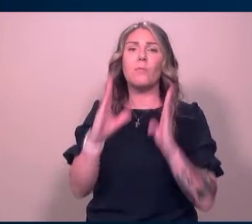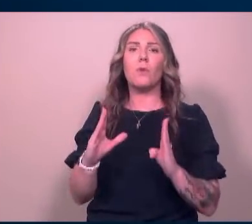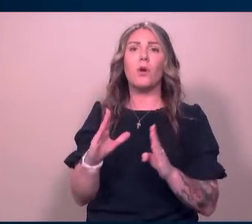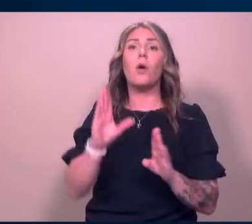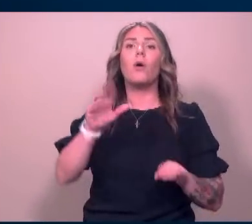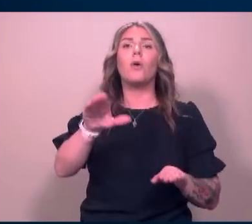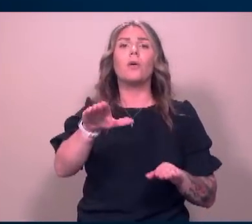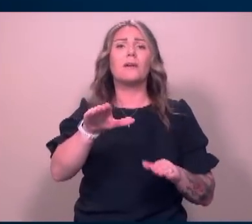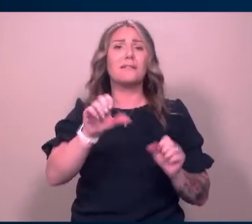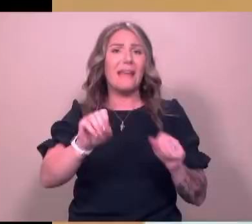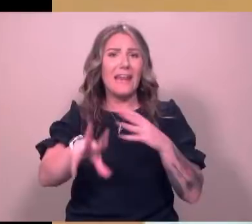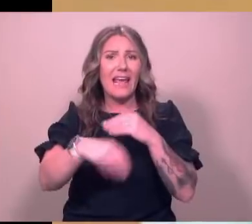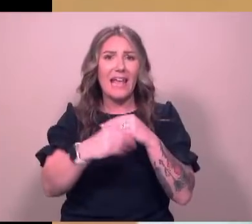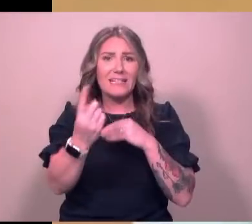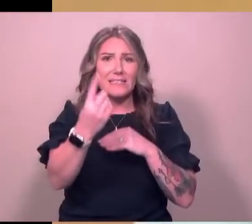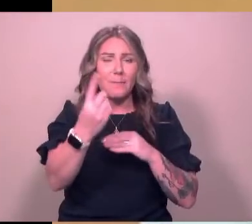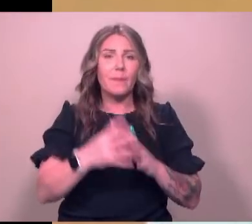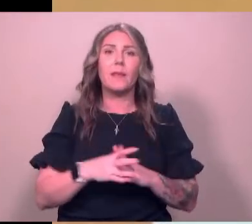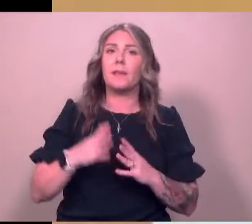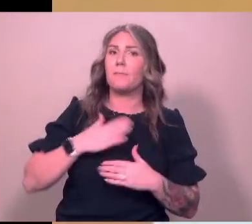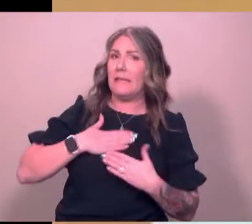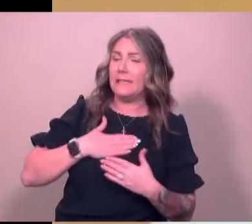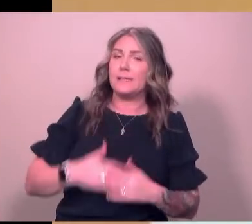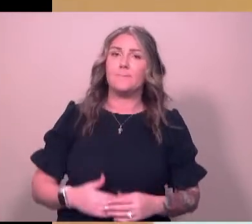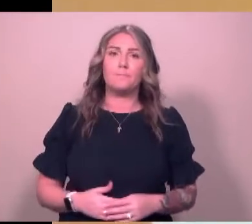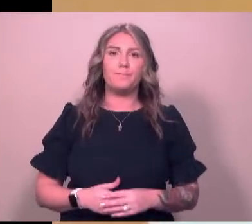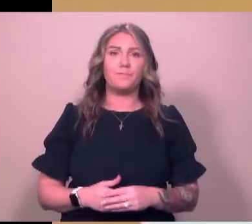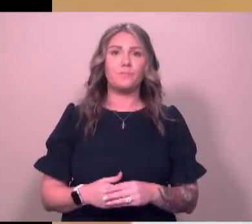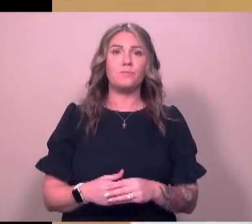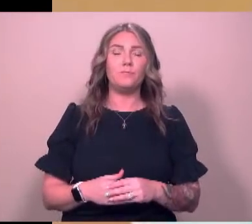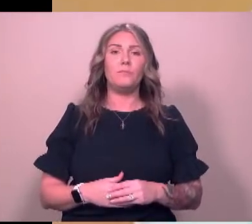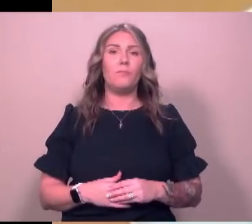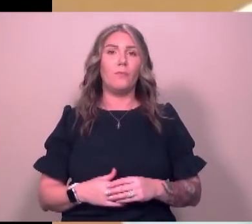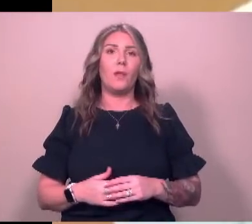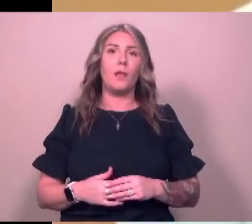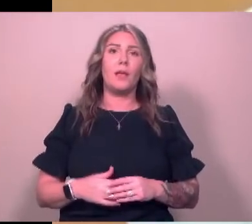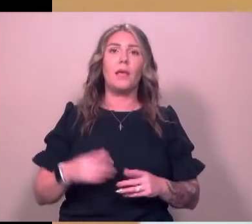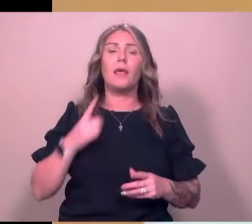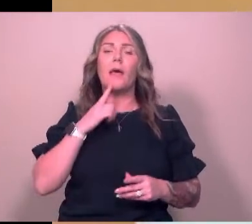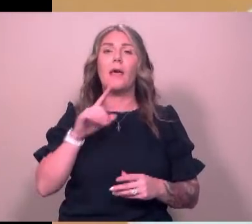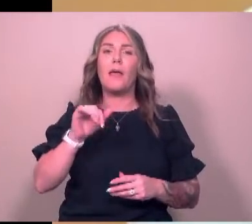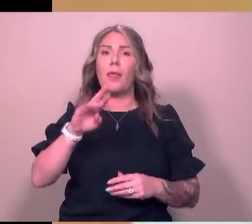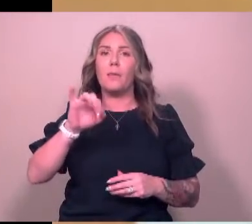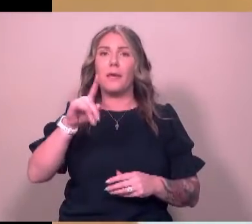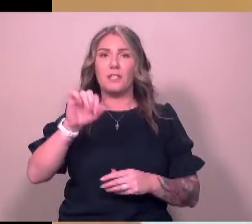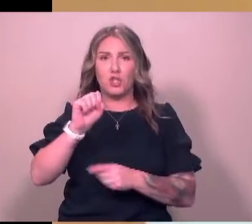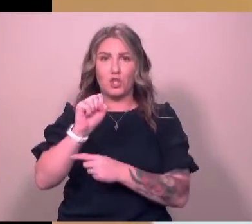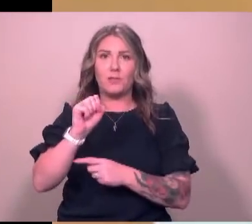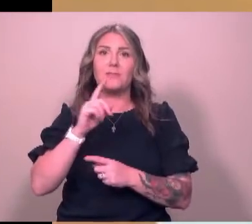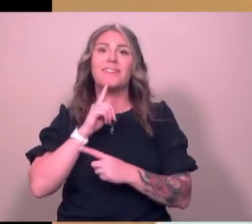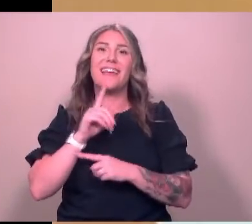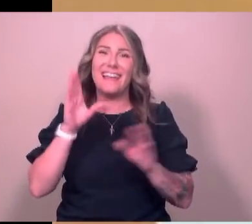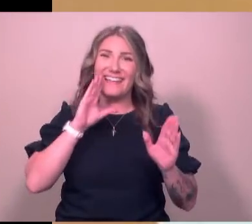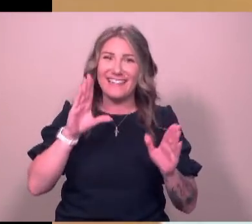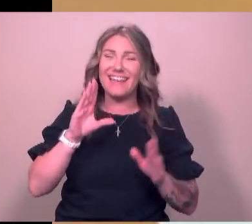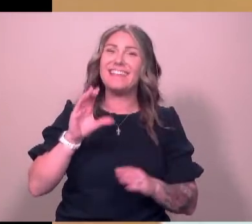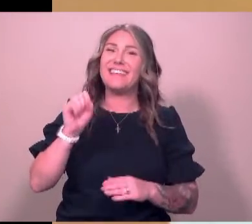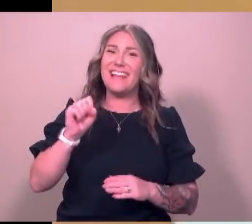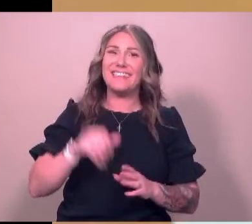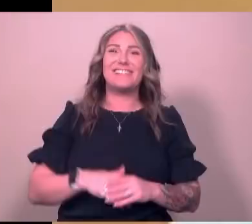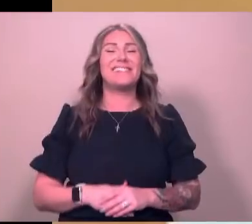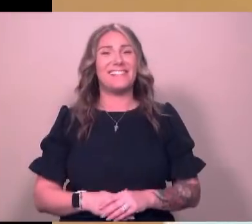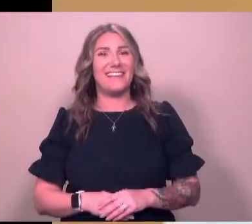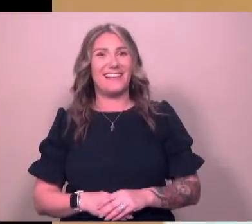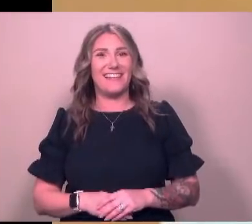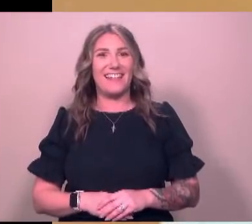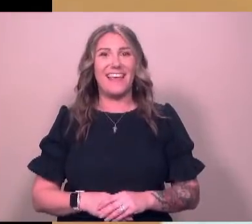Dr. Stites, can I add Please. on to that? Please. This is Scrimshire at LMH Health. I was Also an up ID till- doc. Oh, yeah,